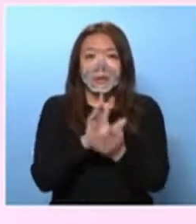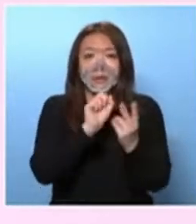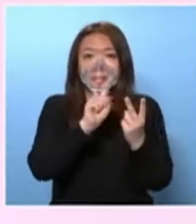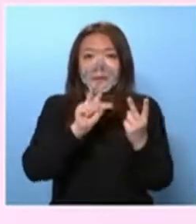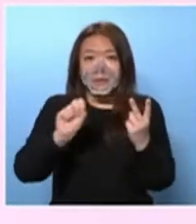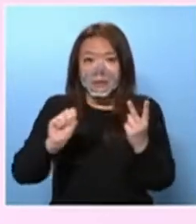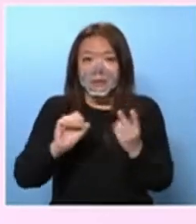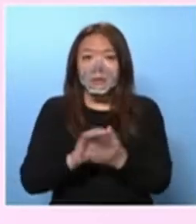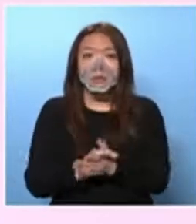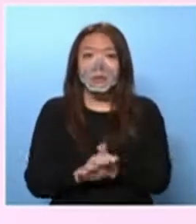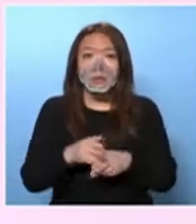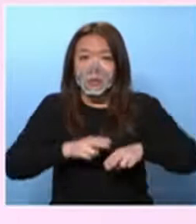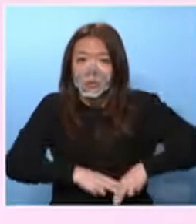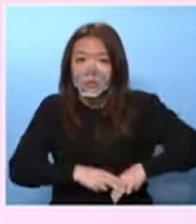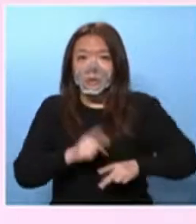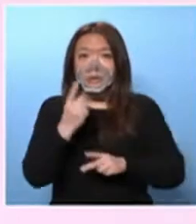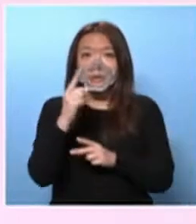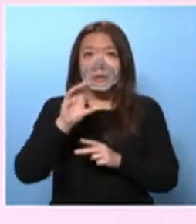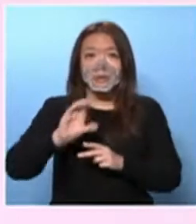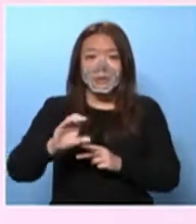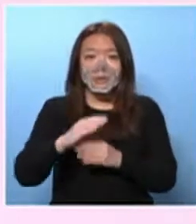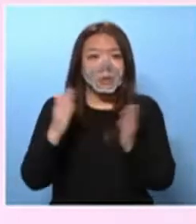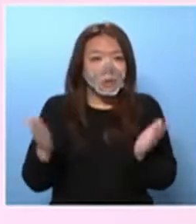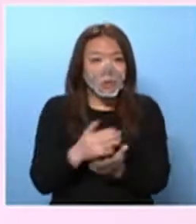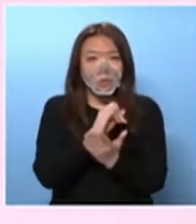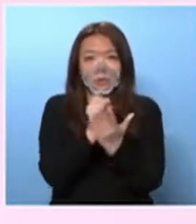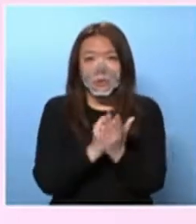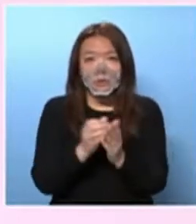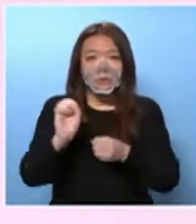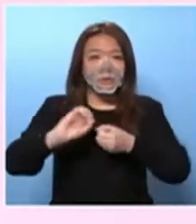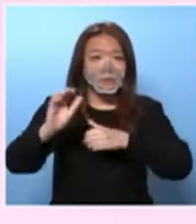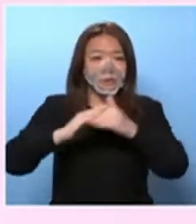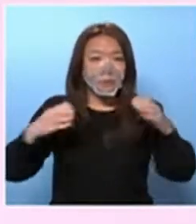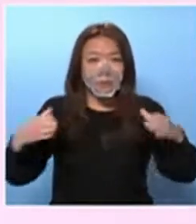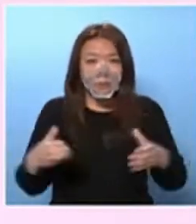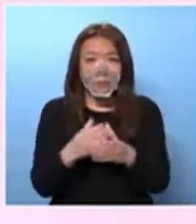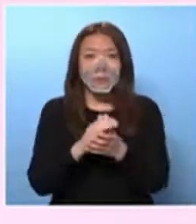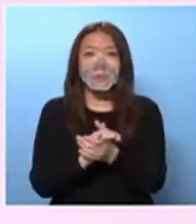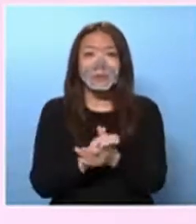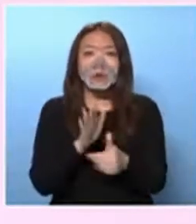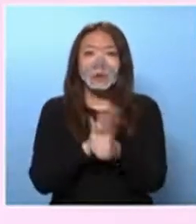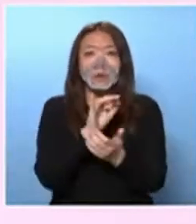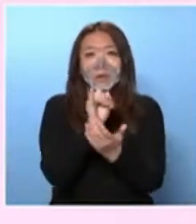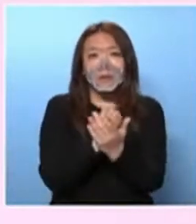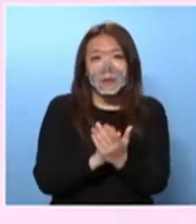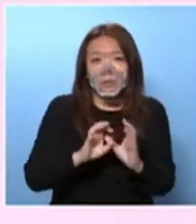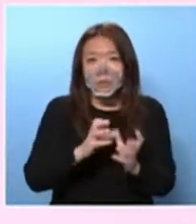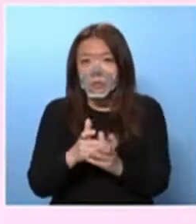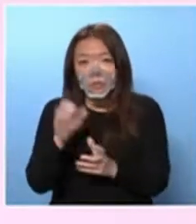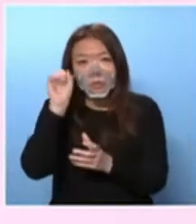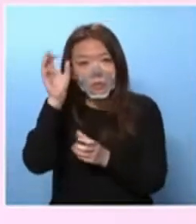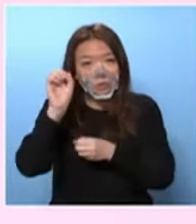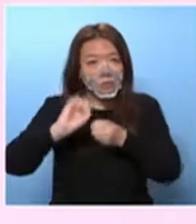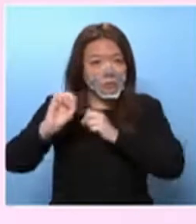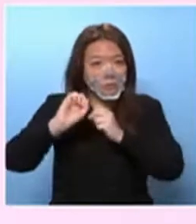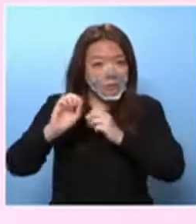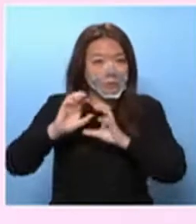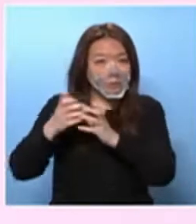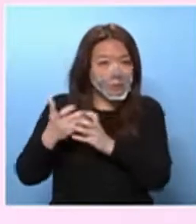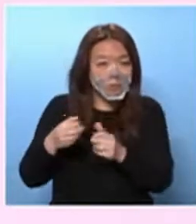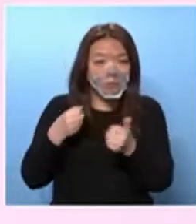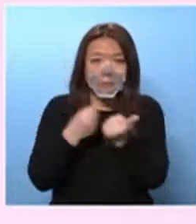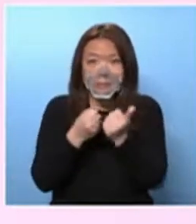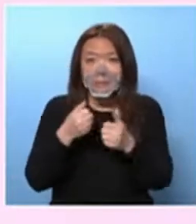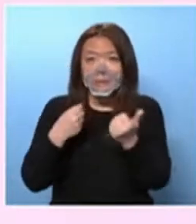especially the youth. In year 2020, we set aside $100 million to promote the integration of arts and technology